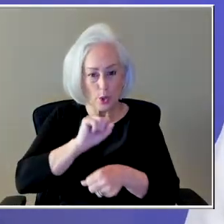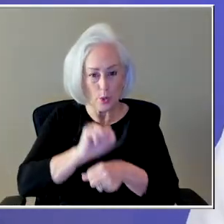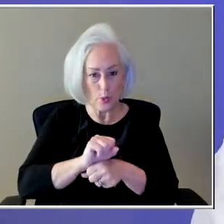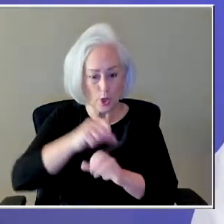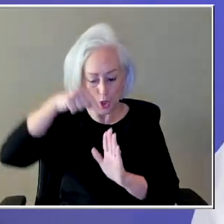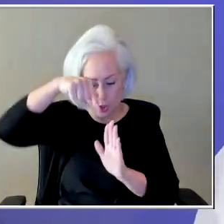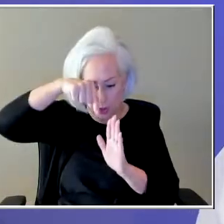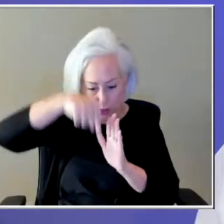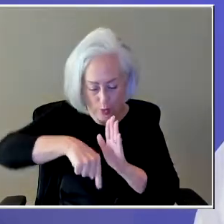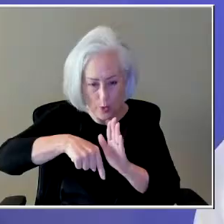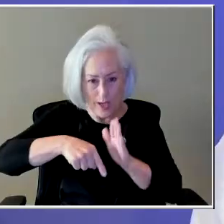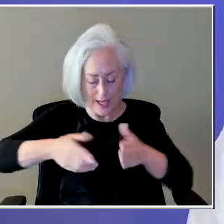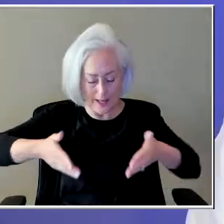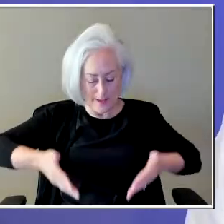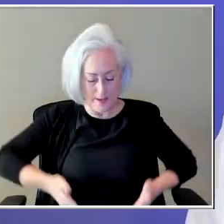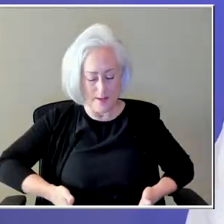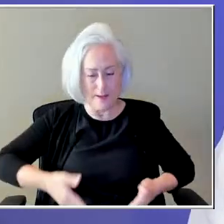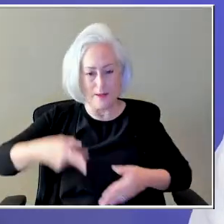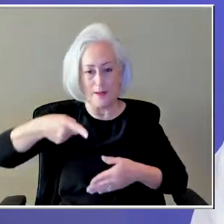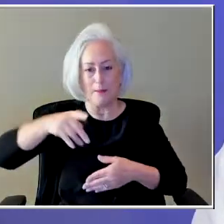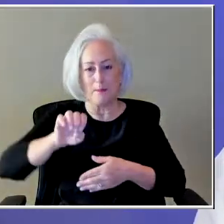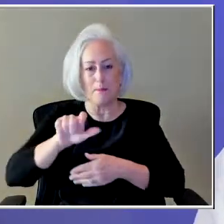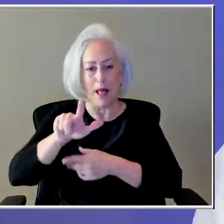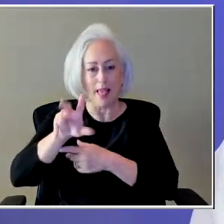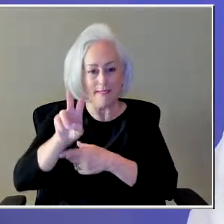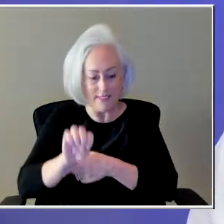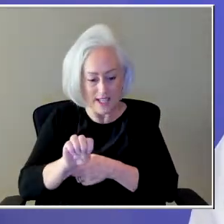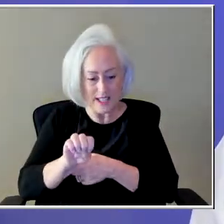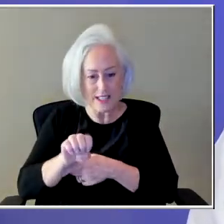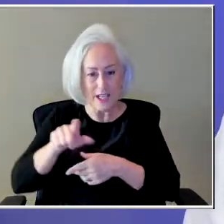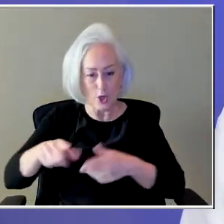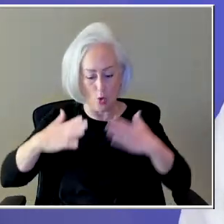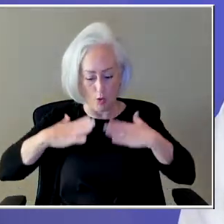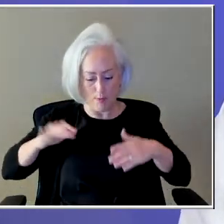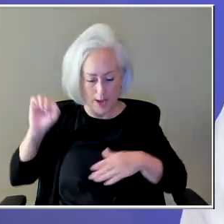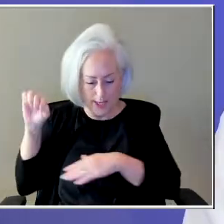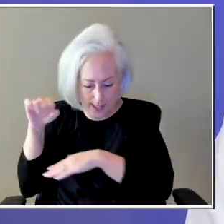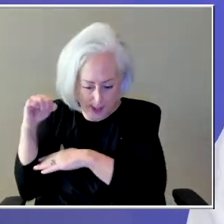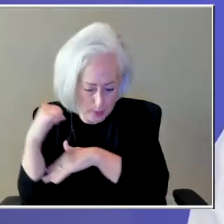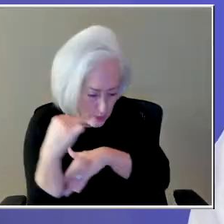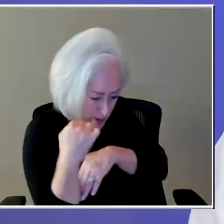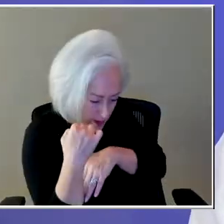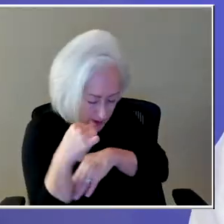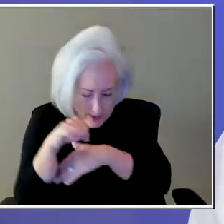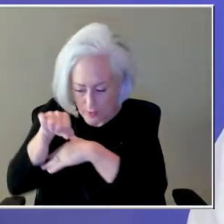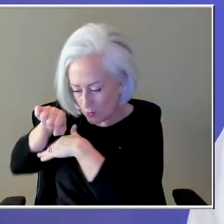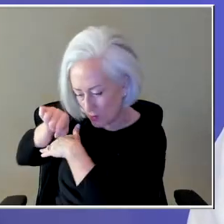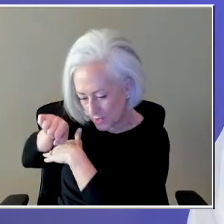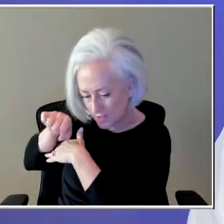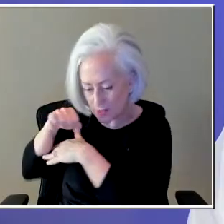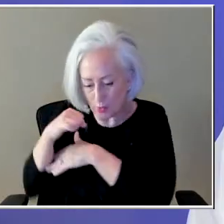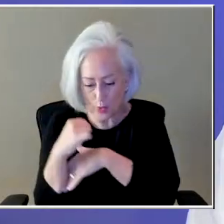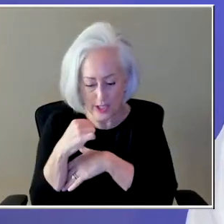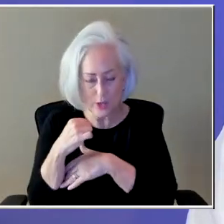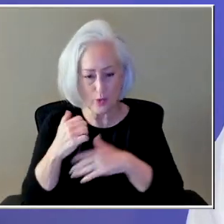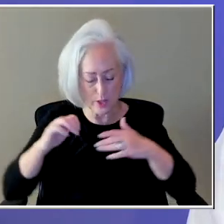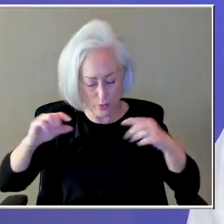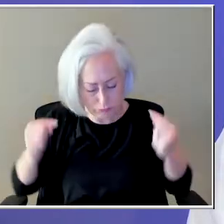your ergonomics get really screwed up. So with robotic surgery, you get to sit on a console and do everything sitting down in a relaxed